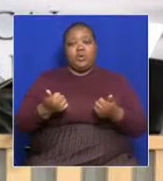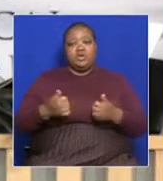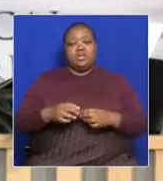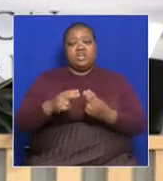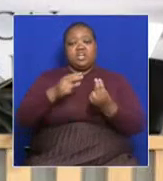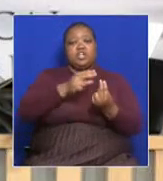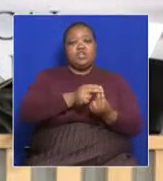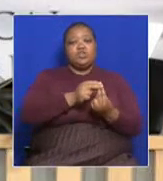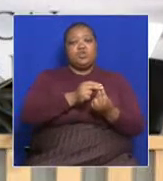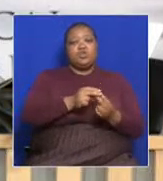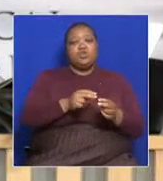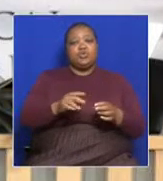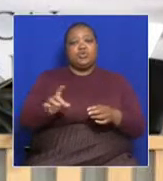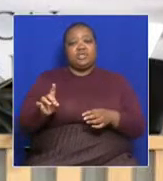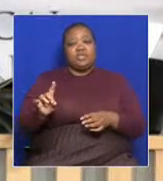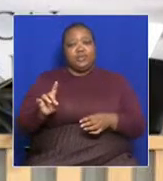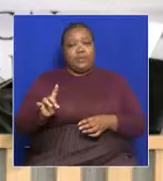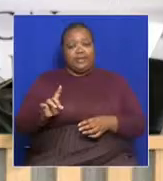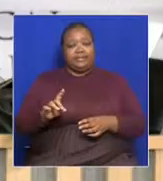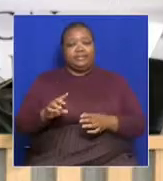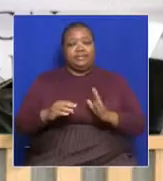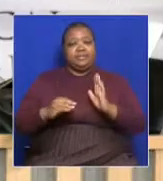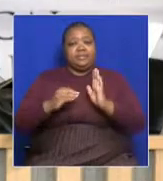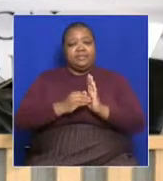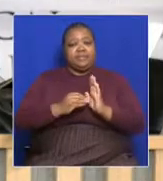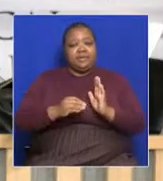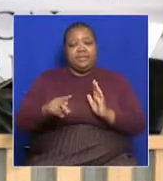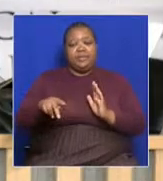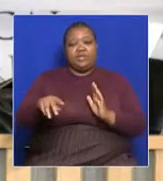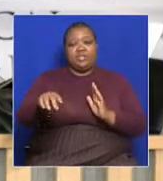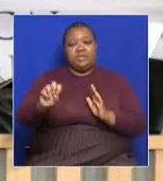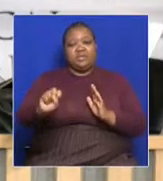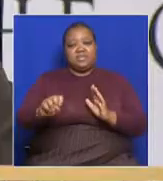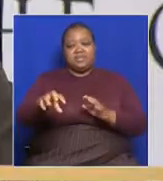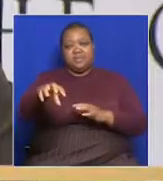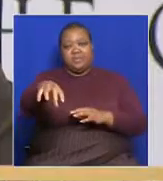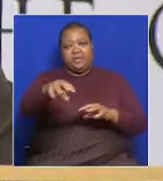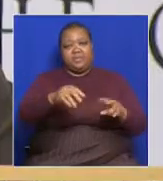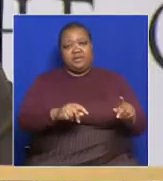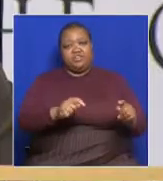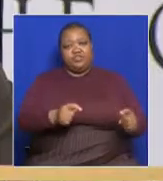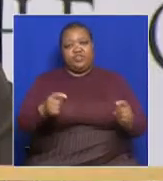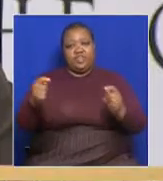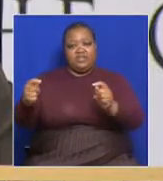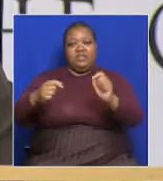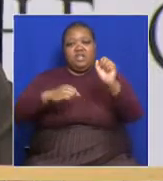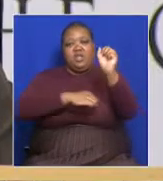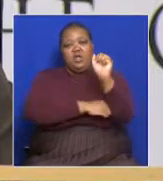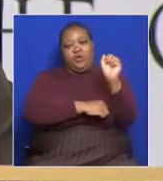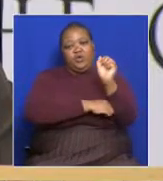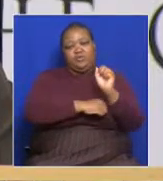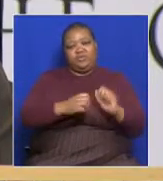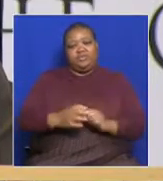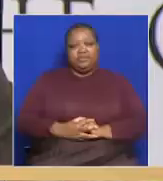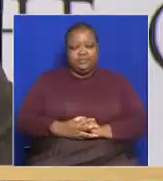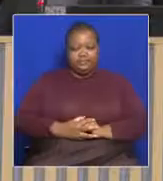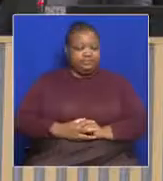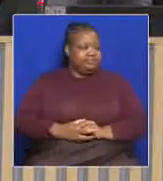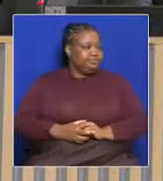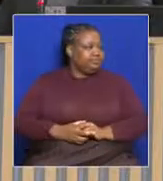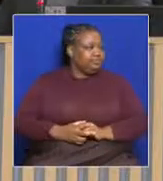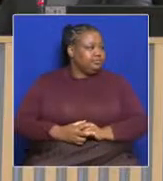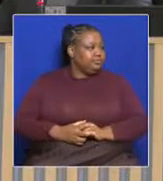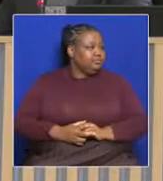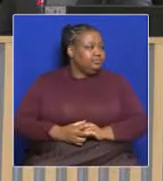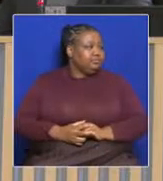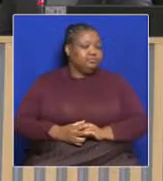transferred to Port Shepstone, being transferred to Port Shepstone offices. That would be correct, Is it not a specialized unit, in